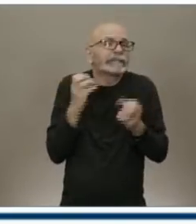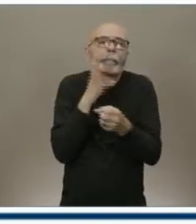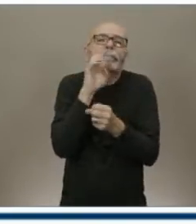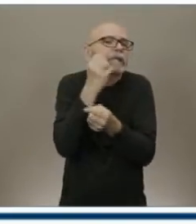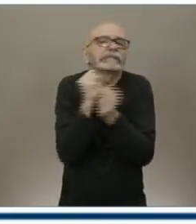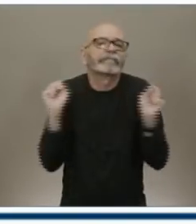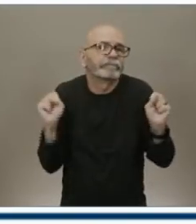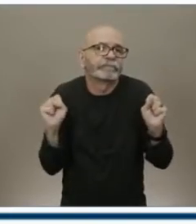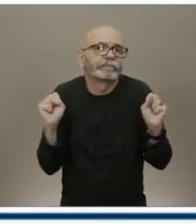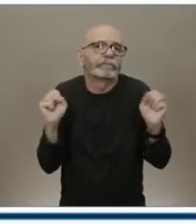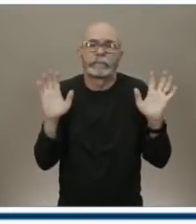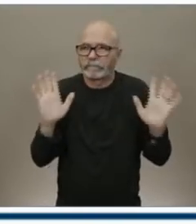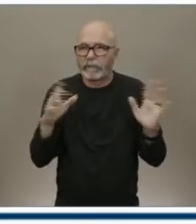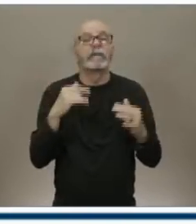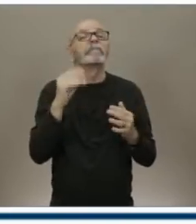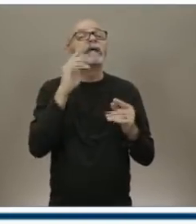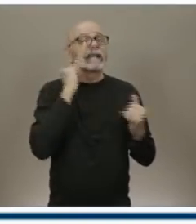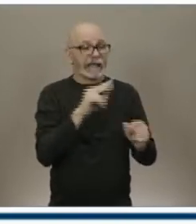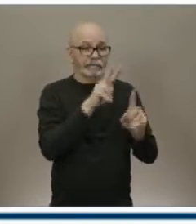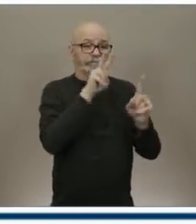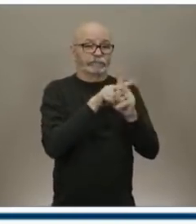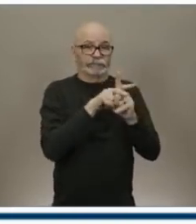book appointments up until Sunday,